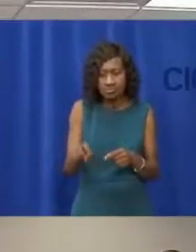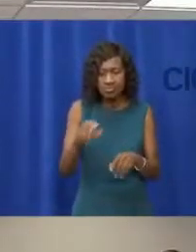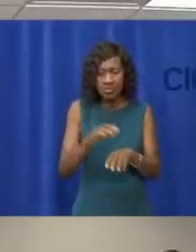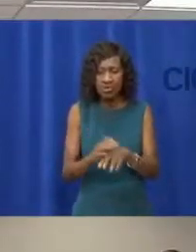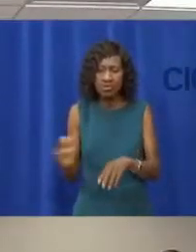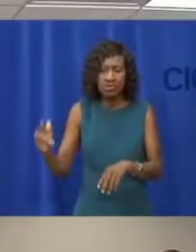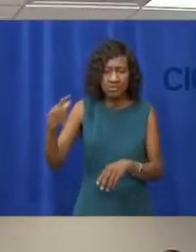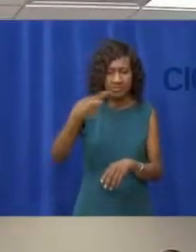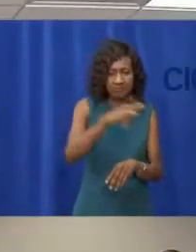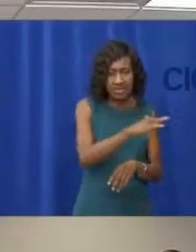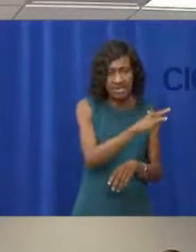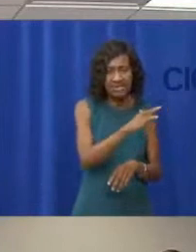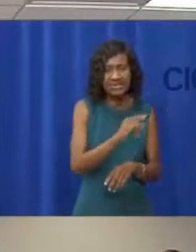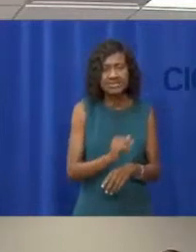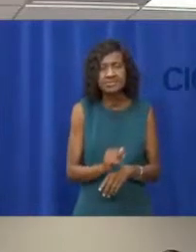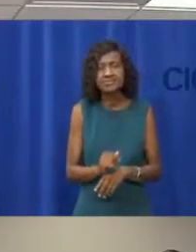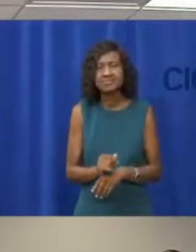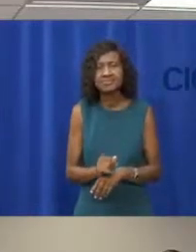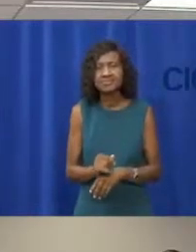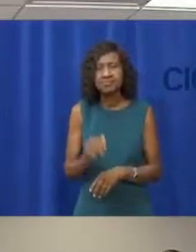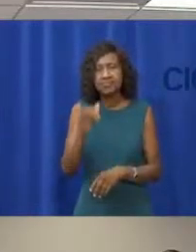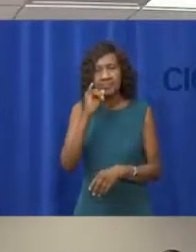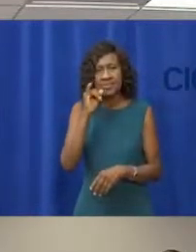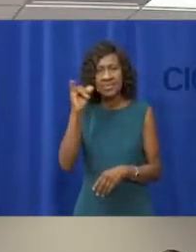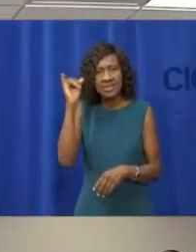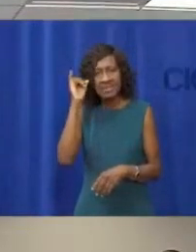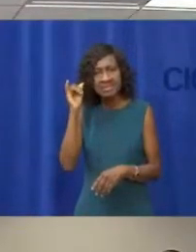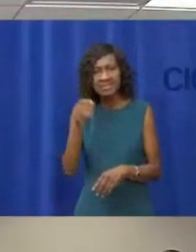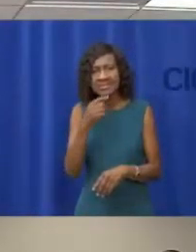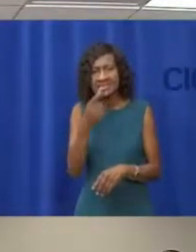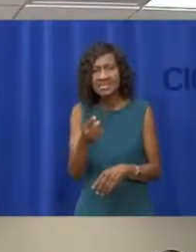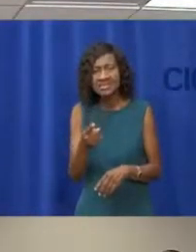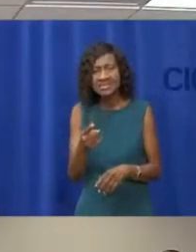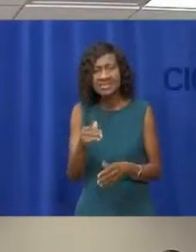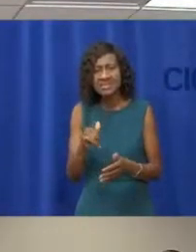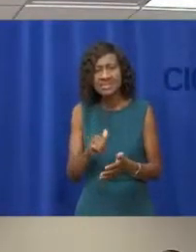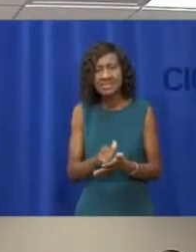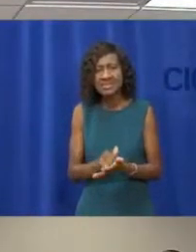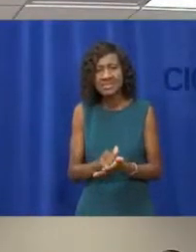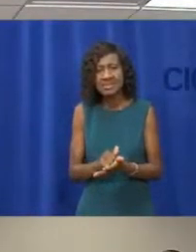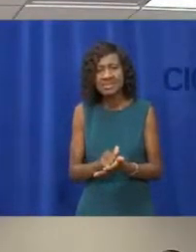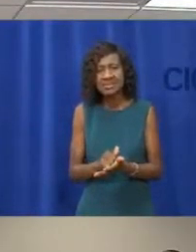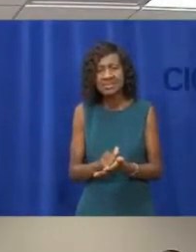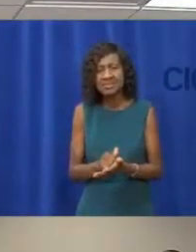I said yesterday that we expect fully that we will have to